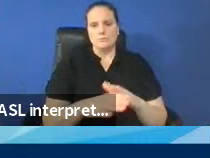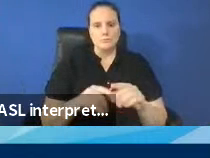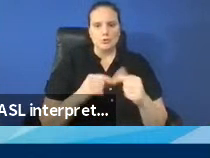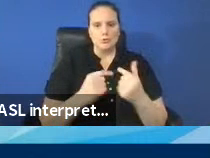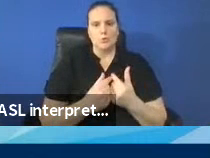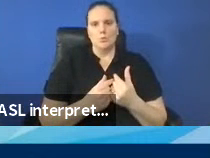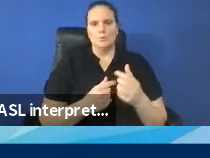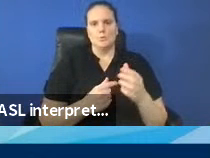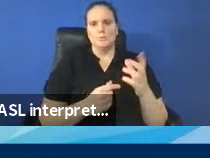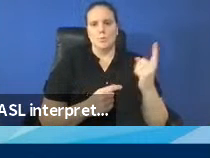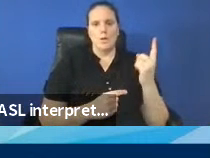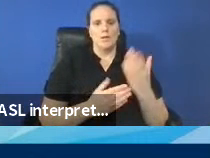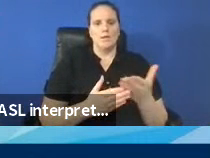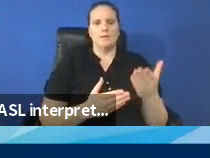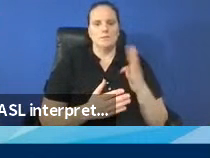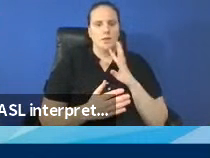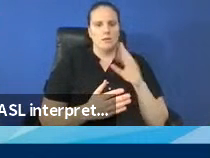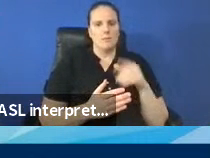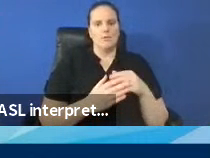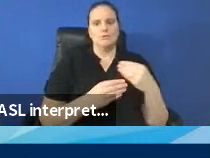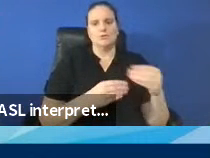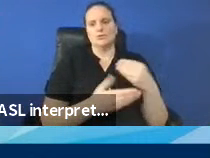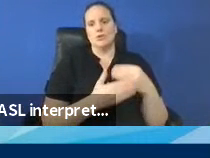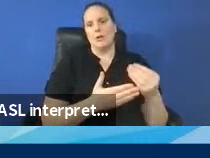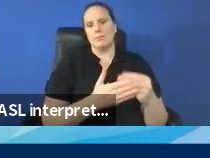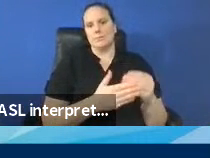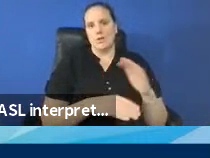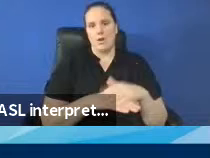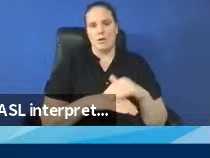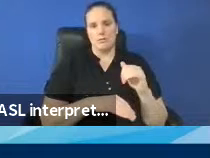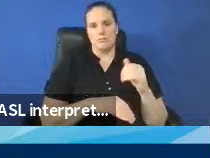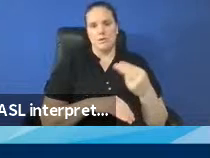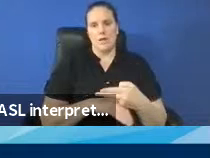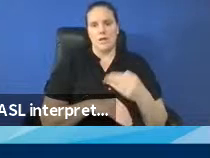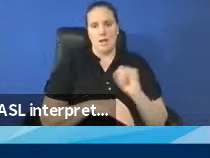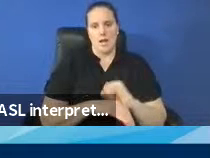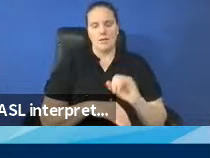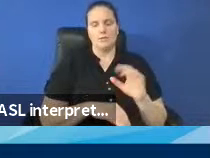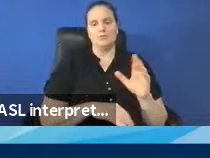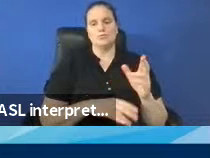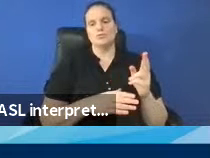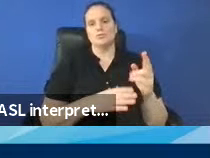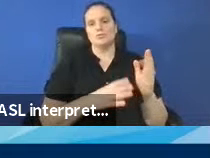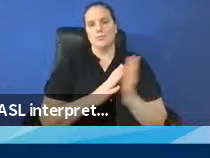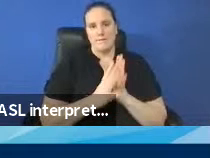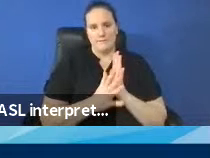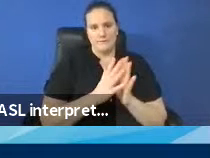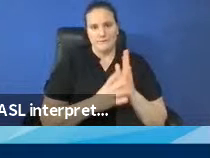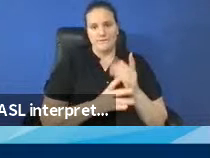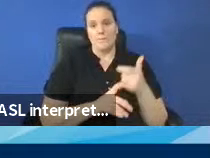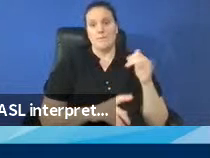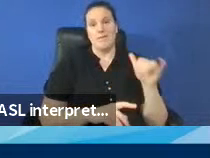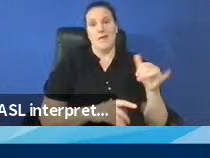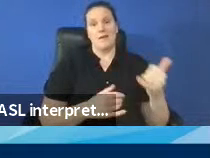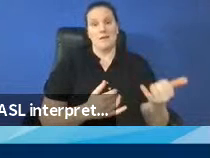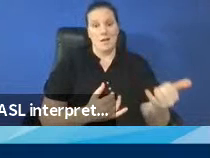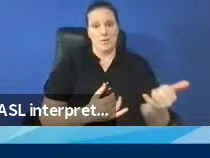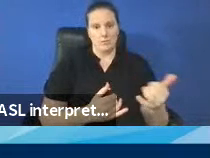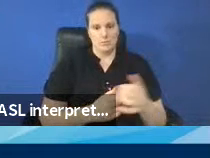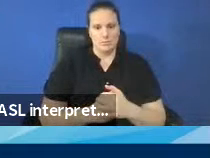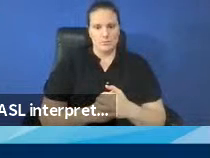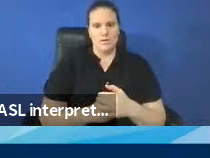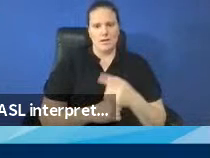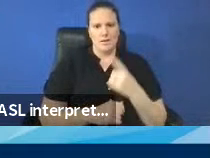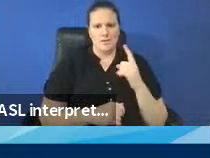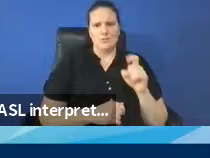talking about was all that shopping that exists on Hayden Island and the traffic coming off Hayden Island now. I mean, I think you'd have